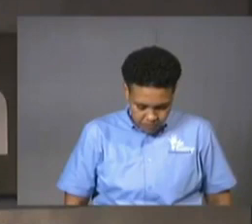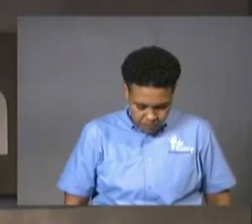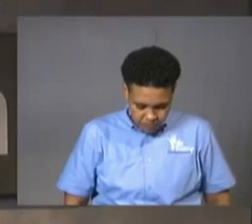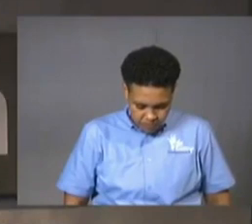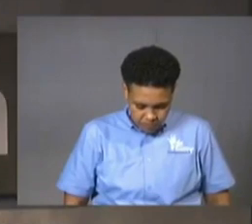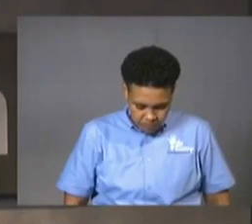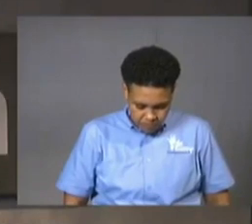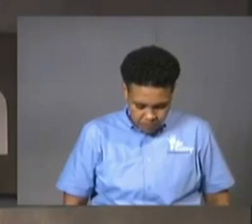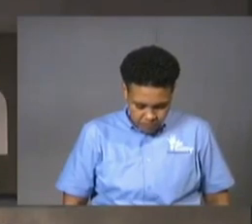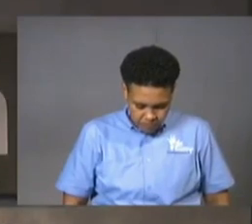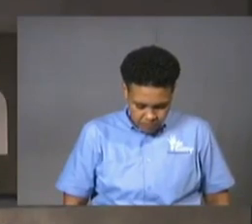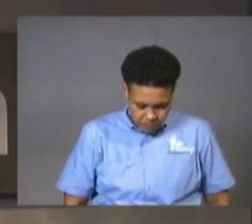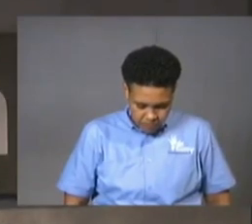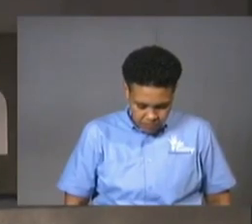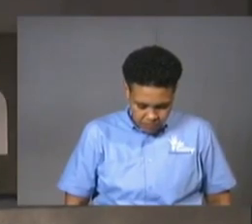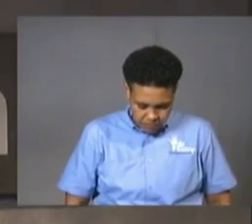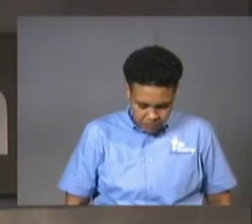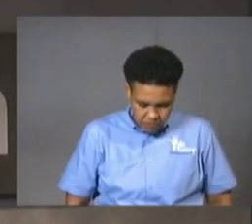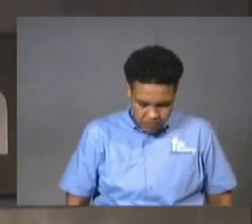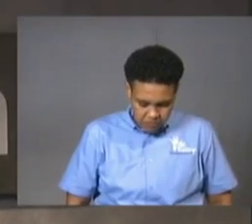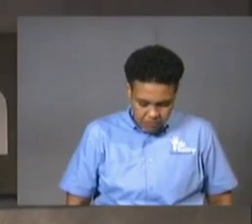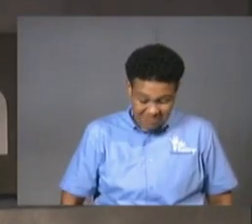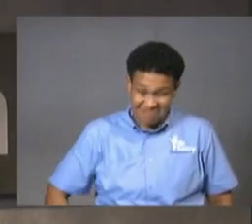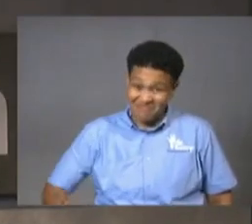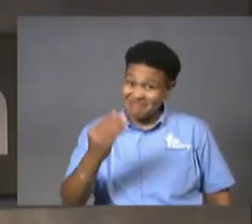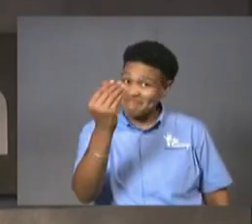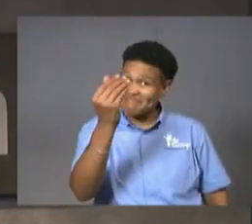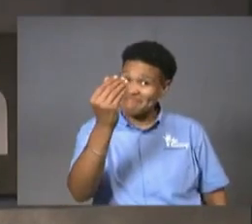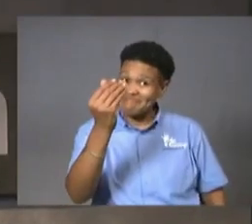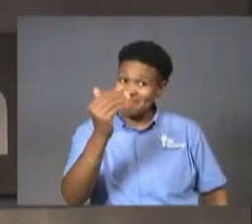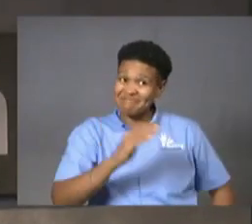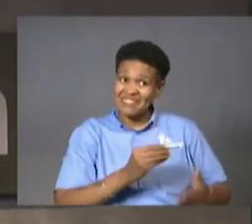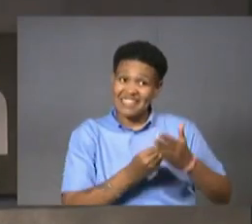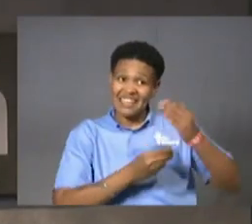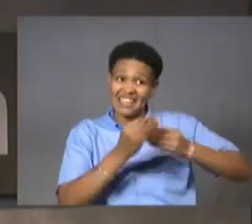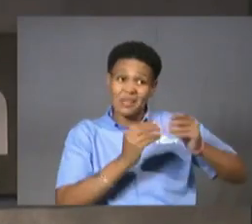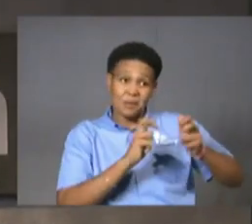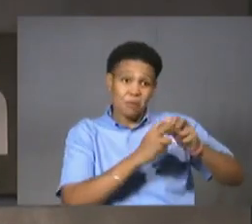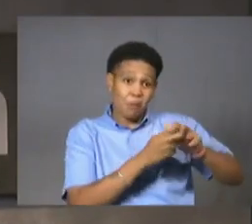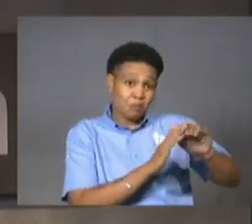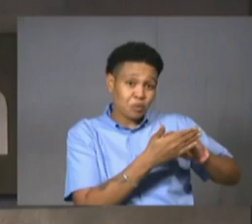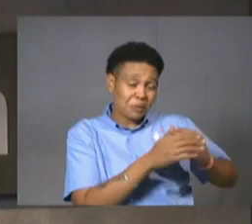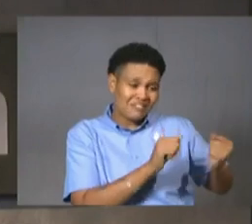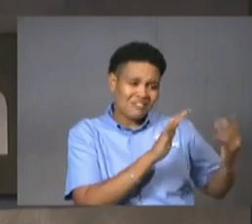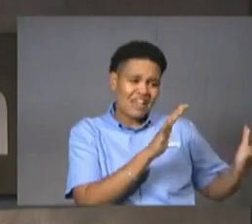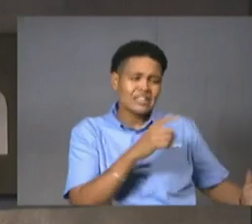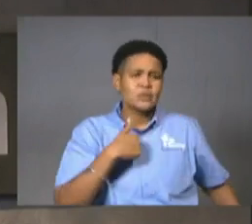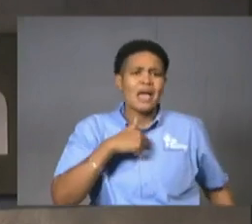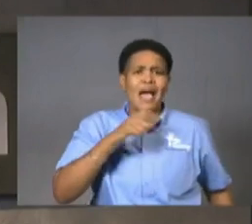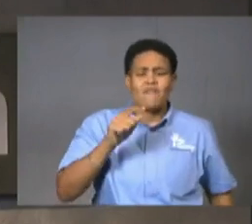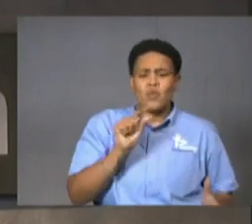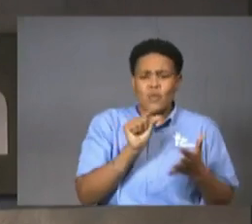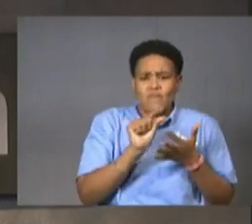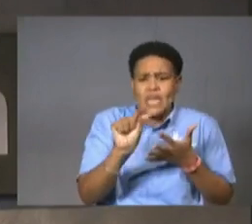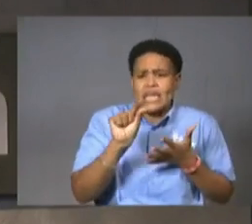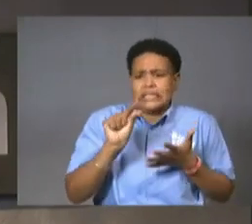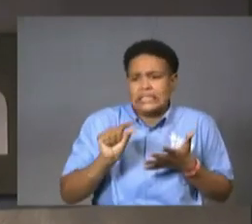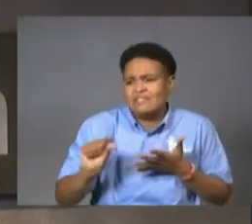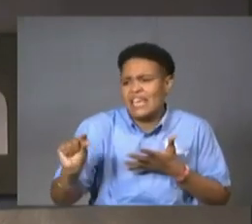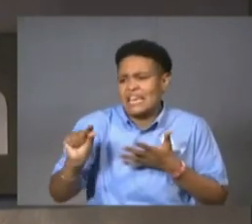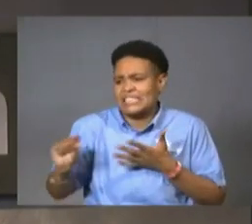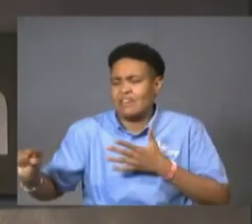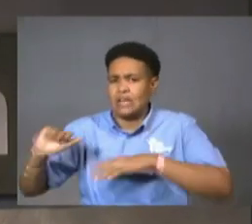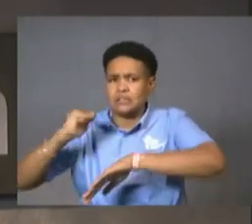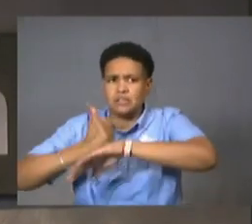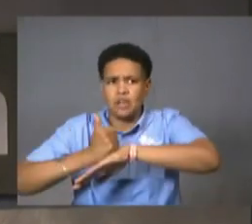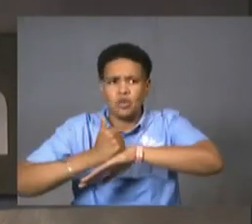phase the implementation of the pledges that we have made in a way that makes sense. The ones that we would like to